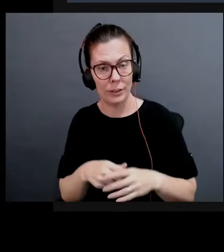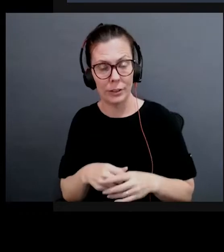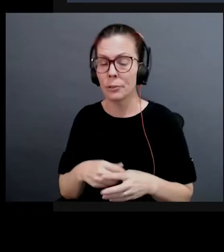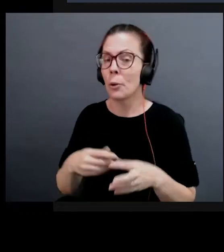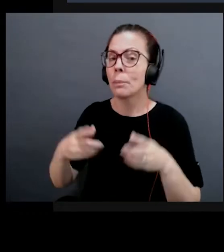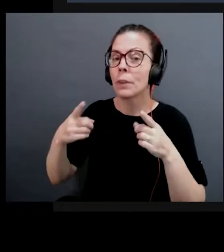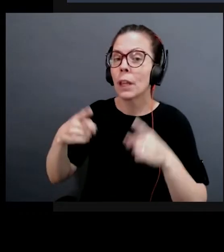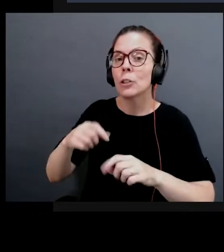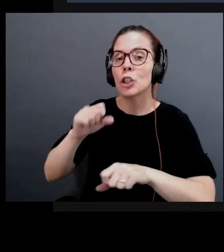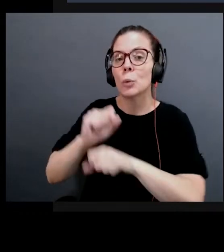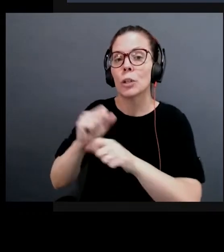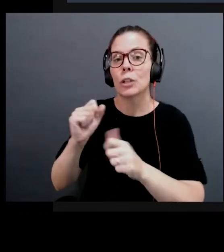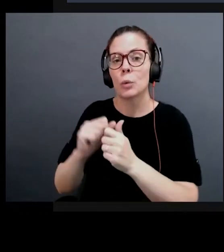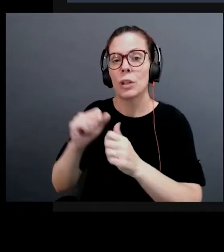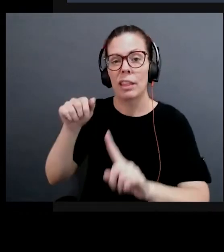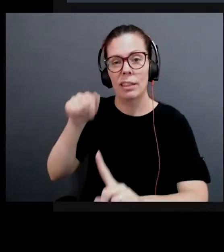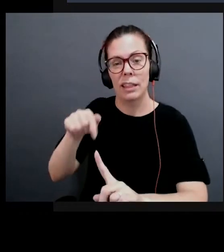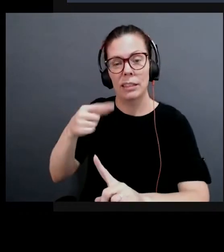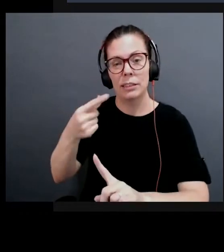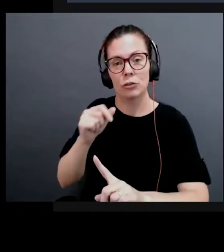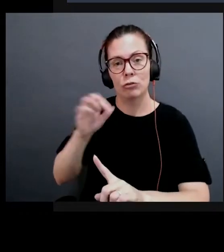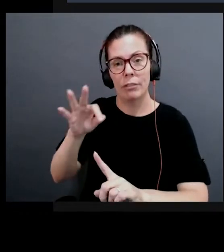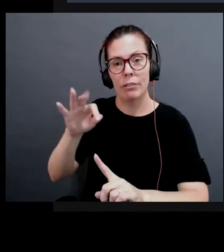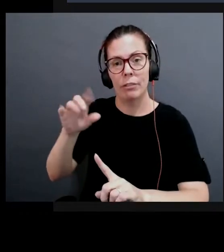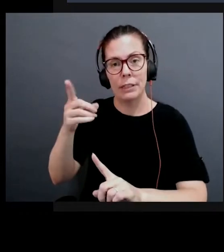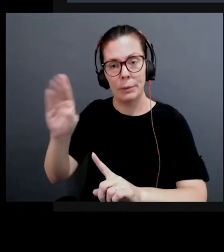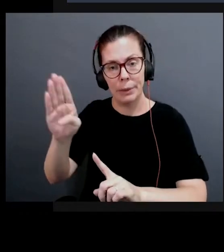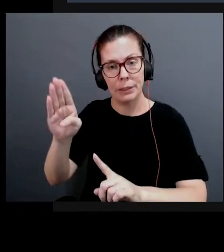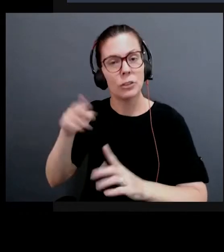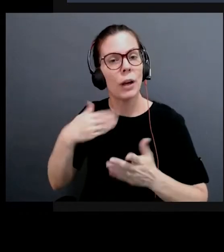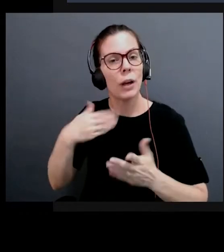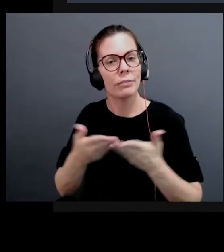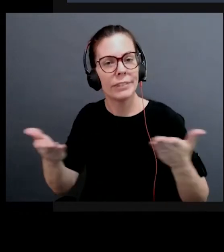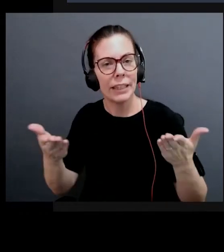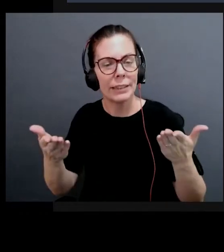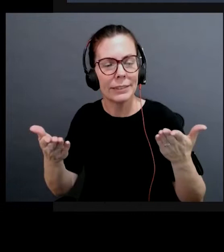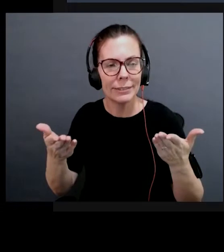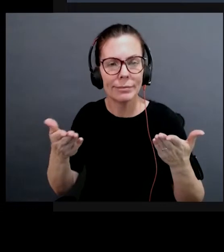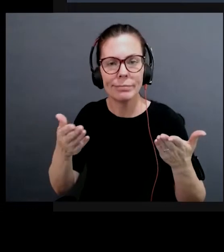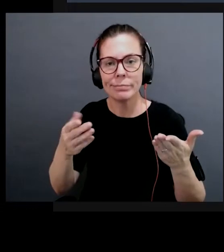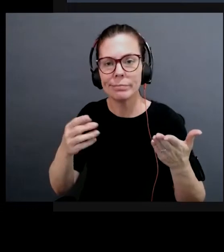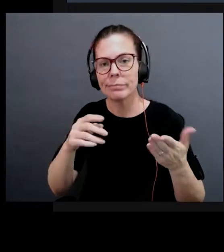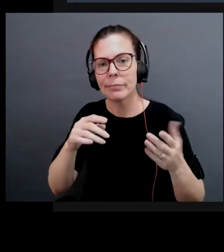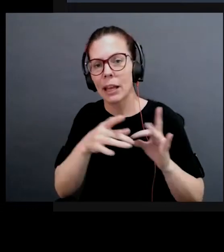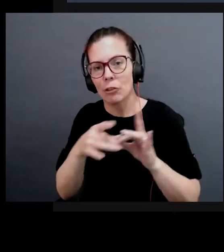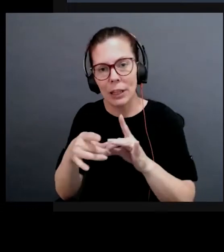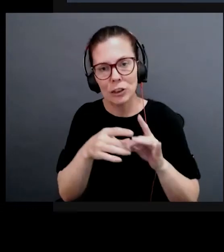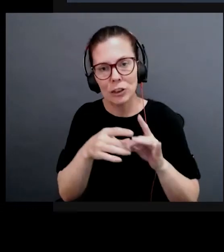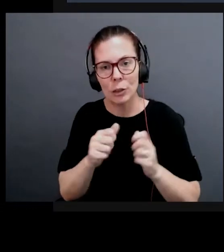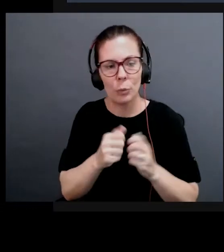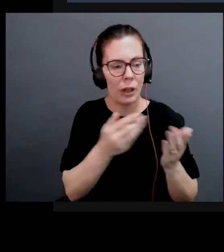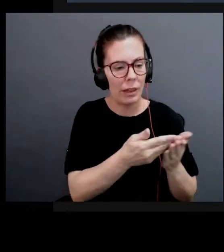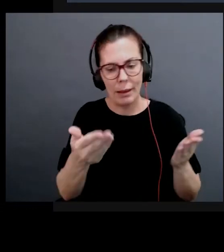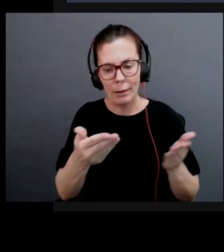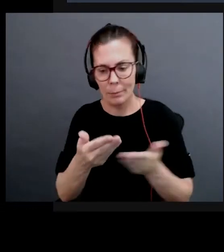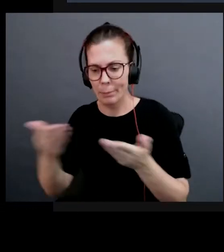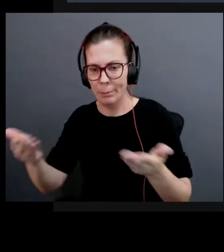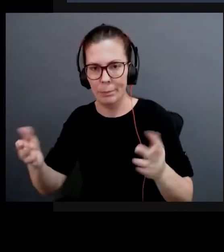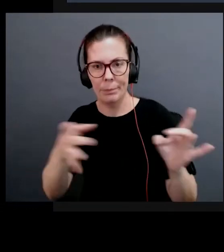graph database, you have entities or items and relationships between those items, and both of those